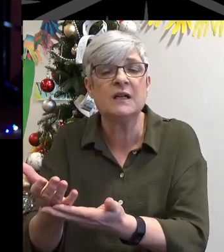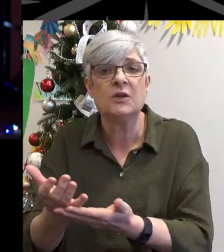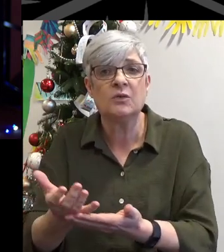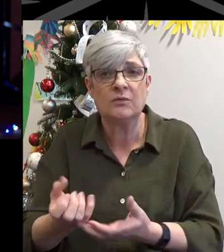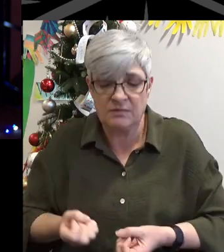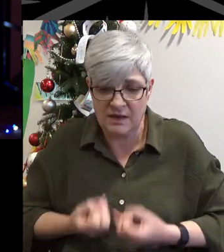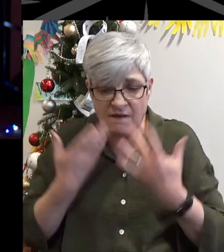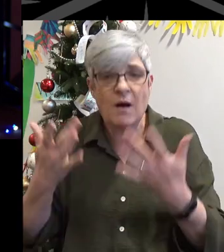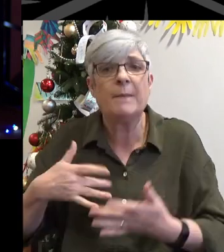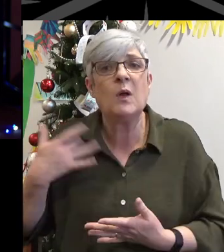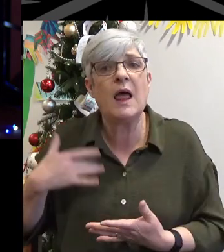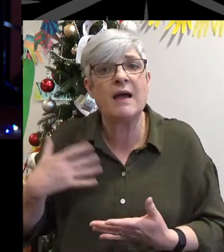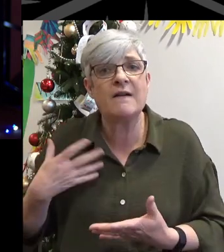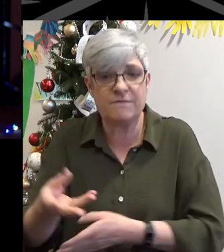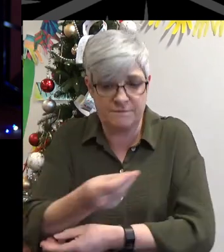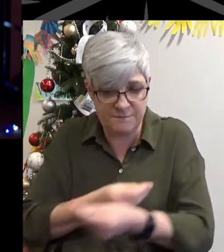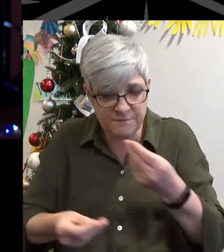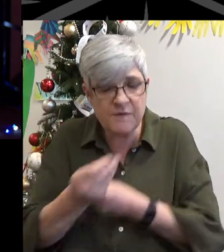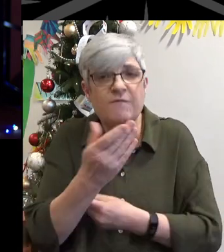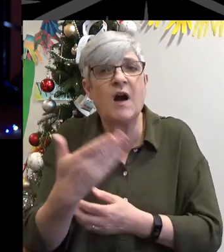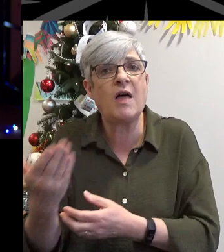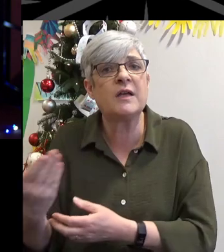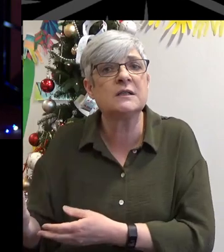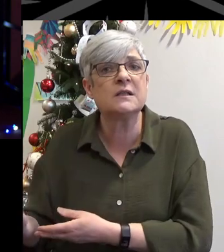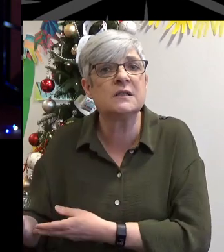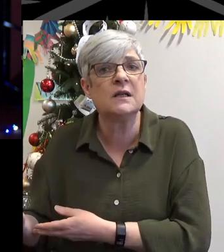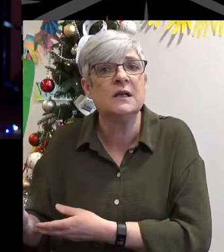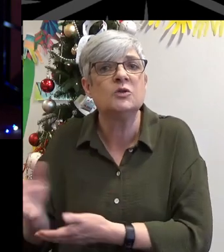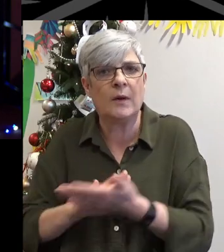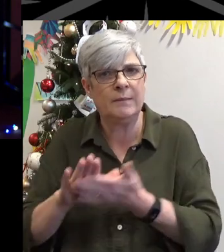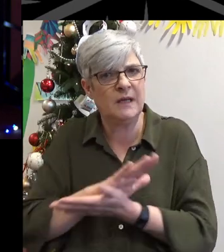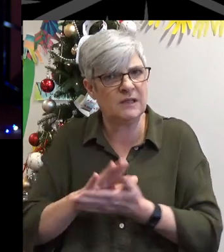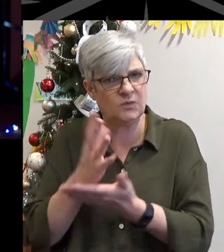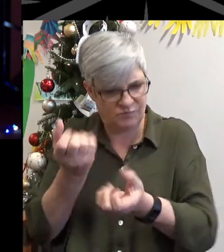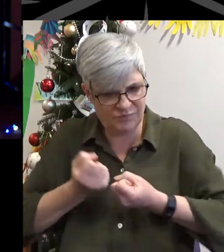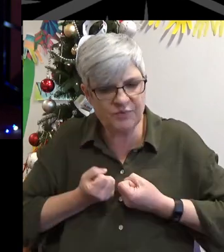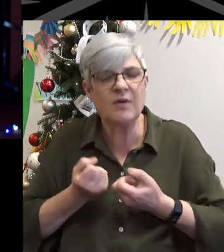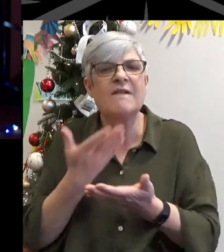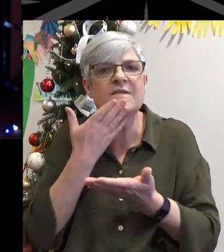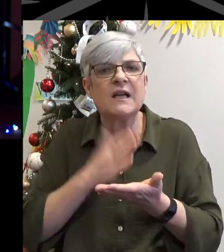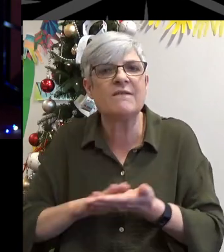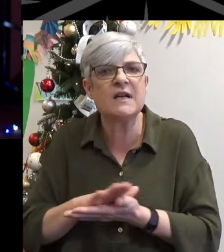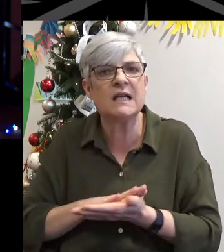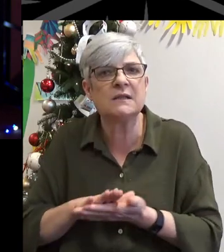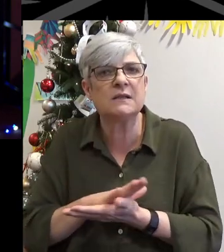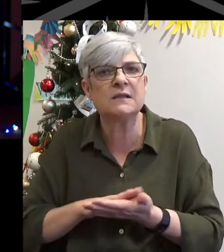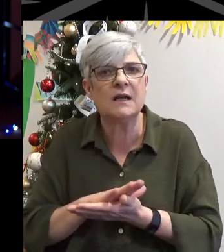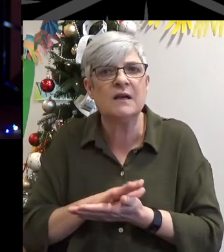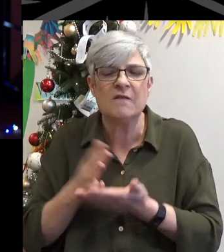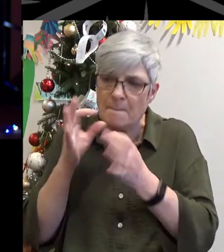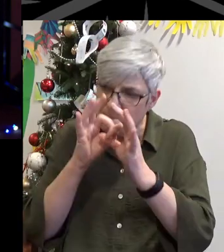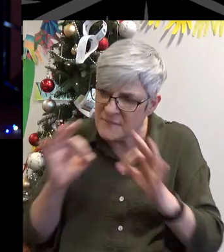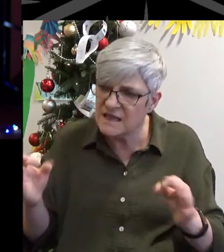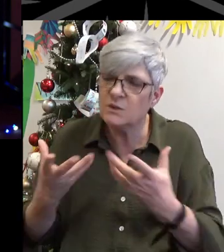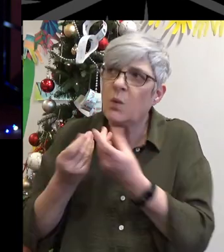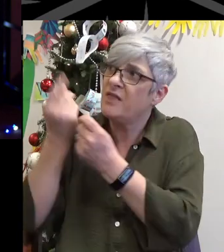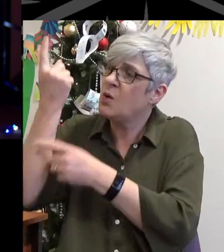ransom for others, so that we might have forgiveness, so that we might have peace with God, so that we might have